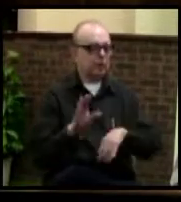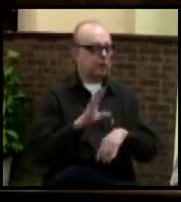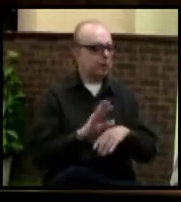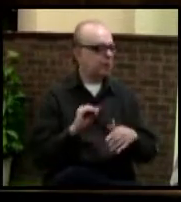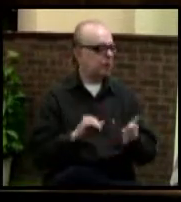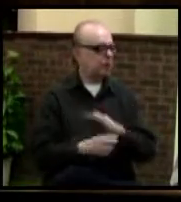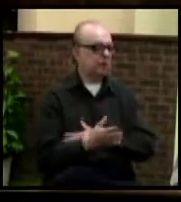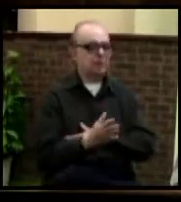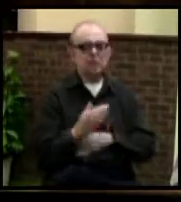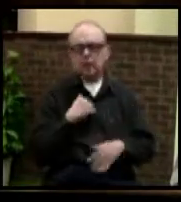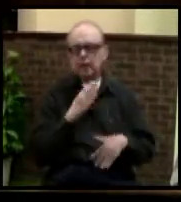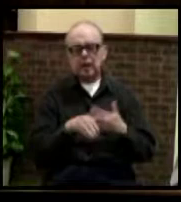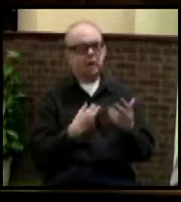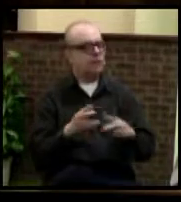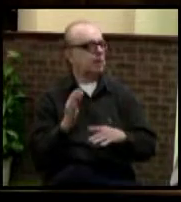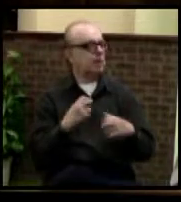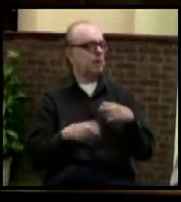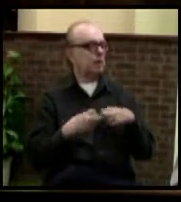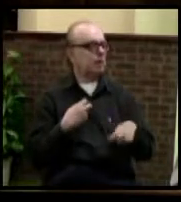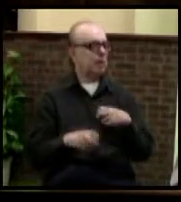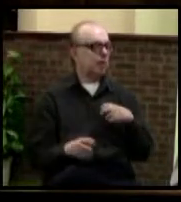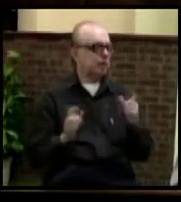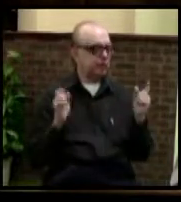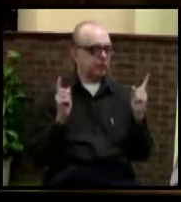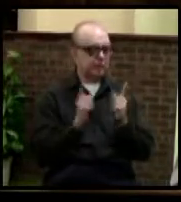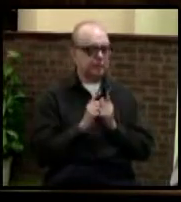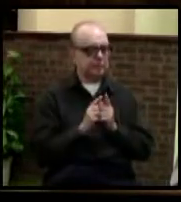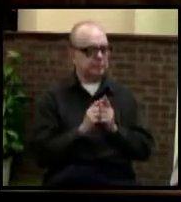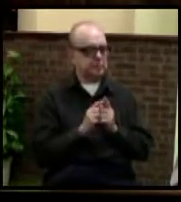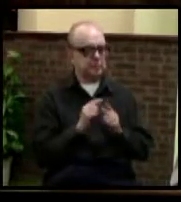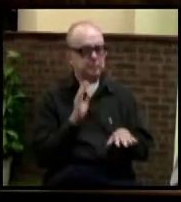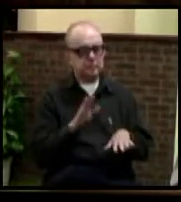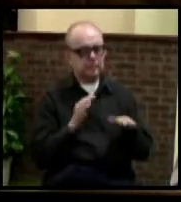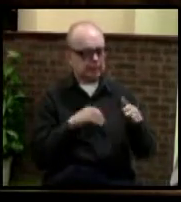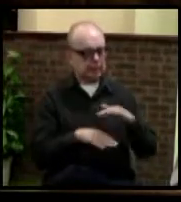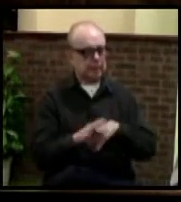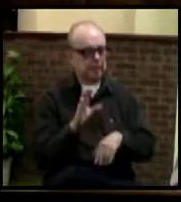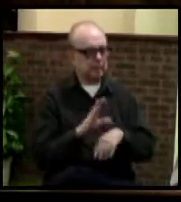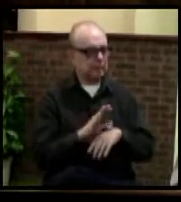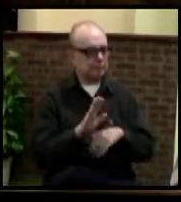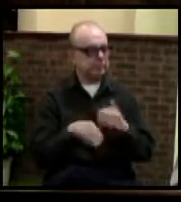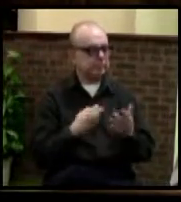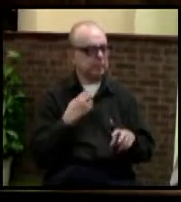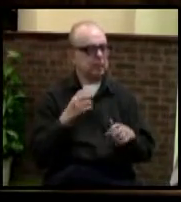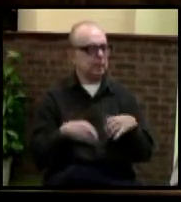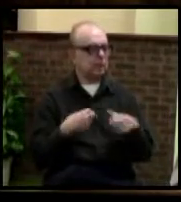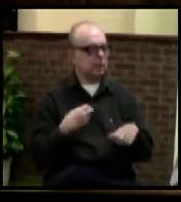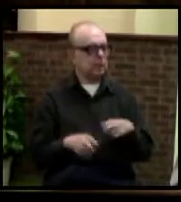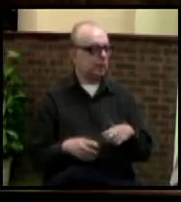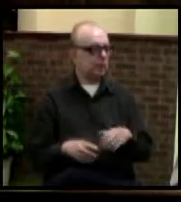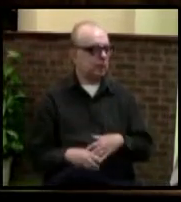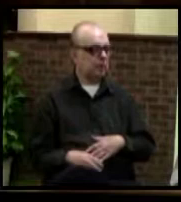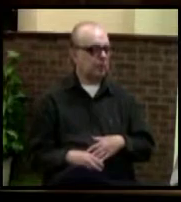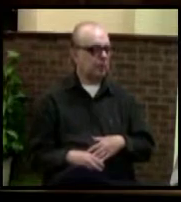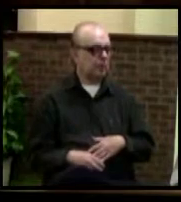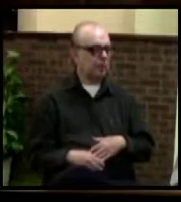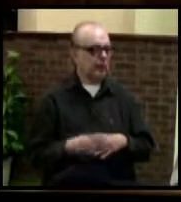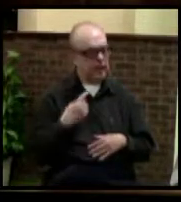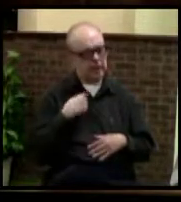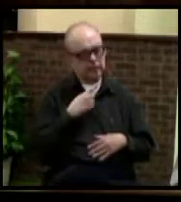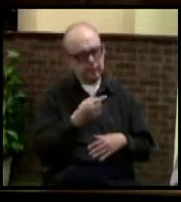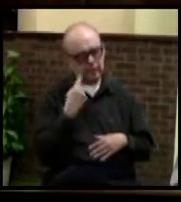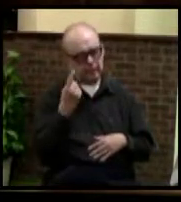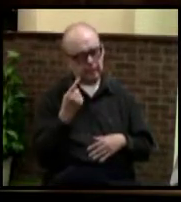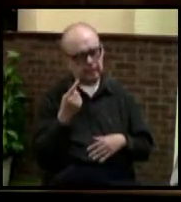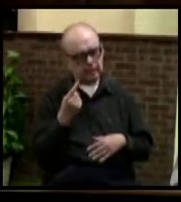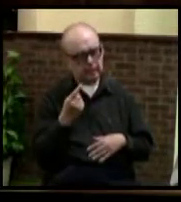here this morning with all kinds of issues that you're facing. You may be walked in here this morning with all kinds of problems, and you thought,